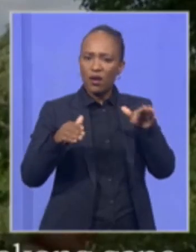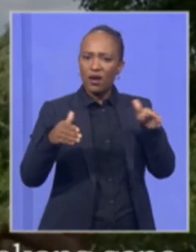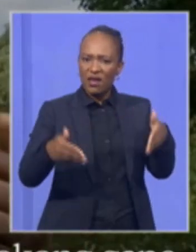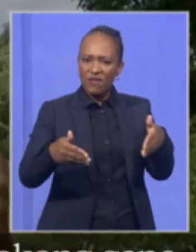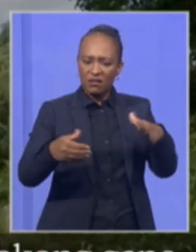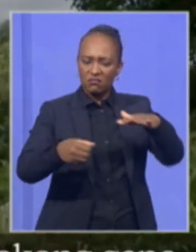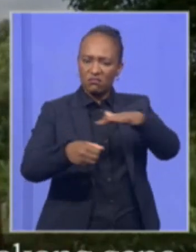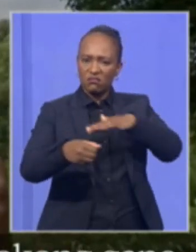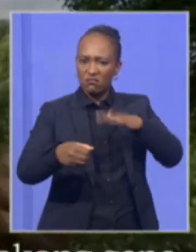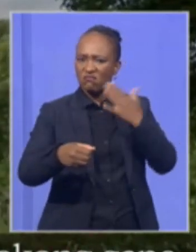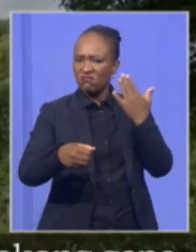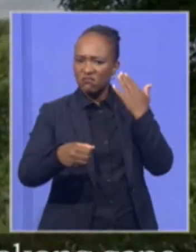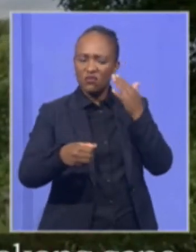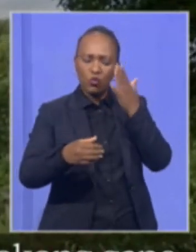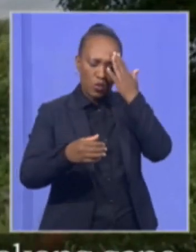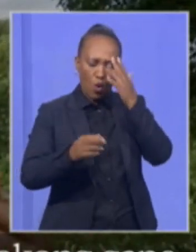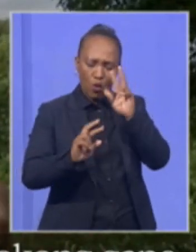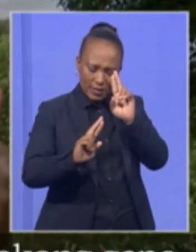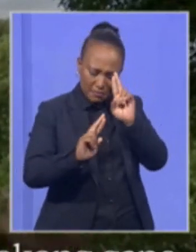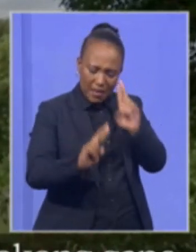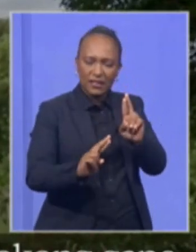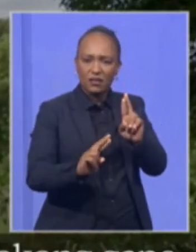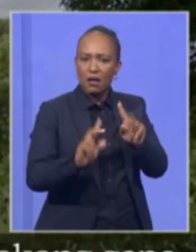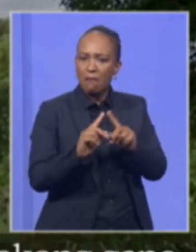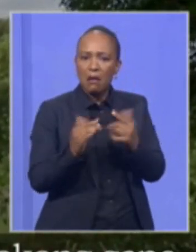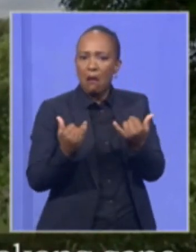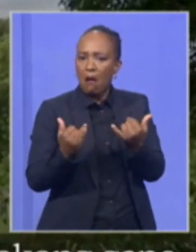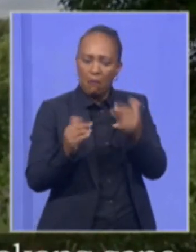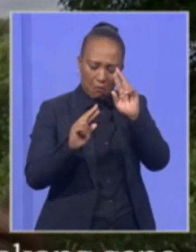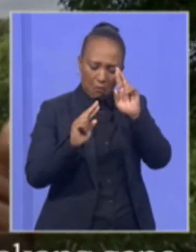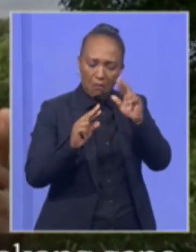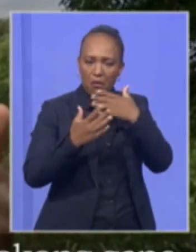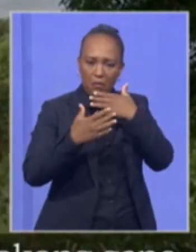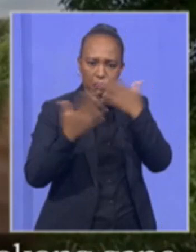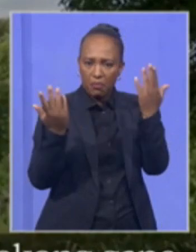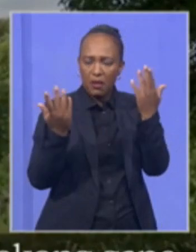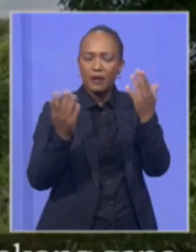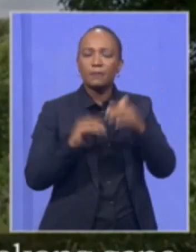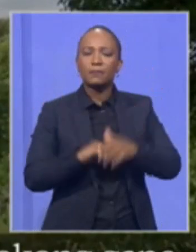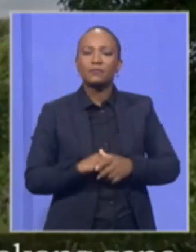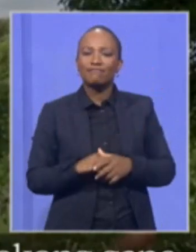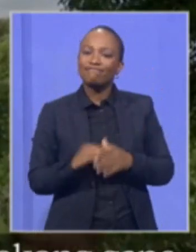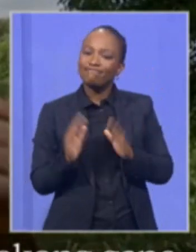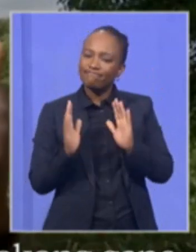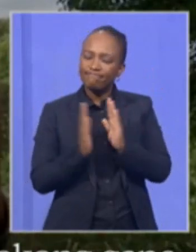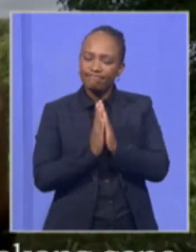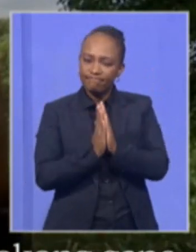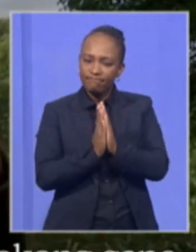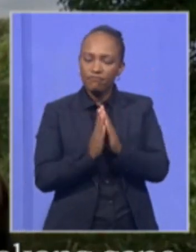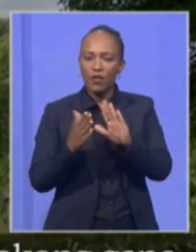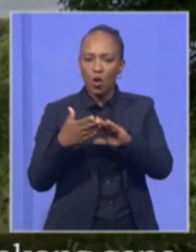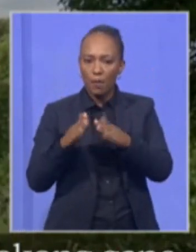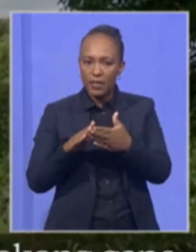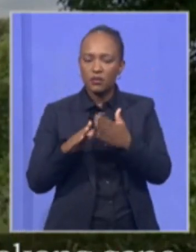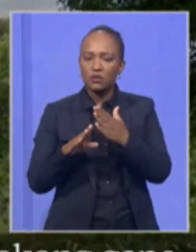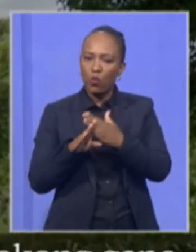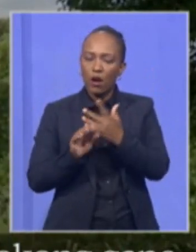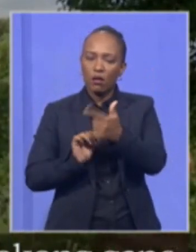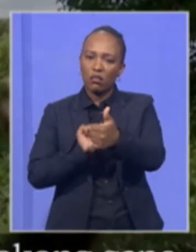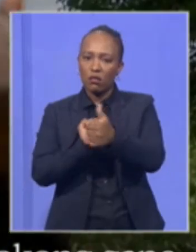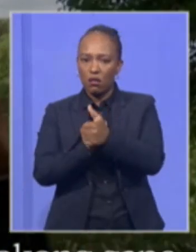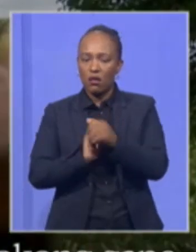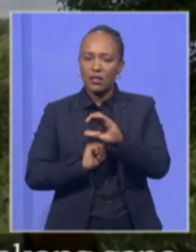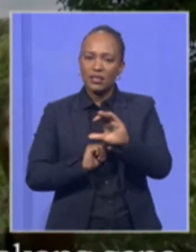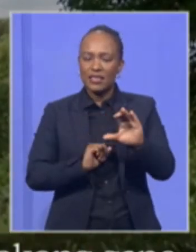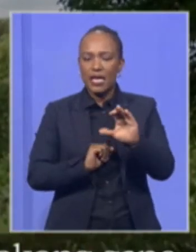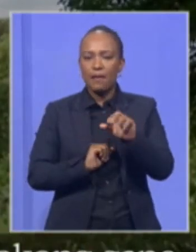ago, but nowadays it's not like that. So we are urging the community to work together with the CPF so then we